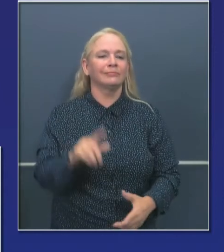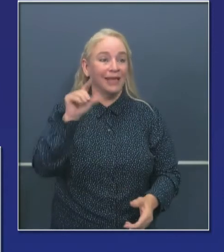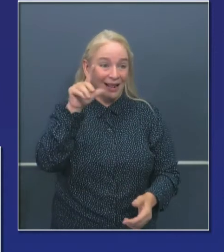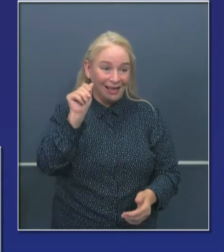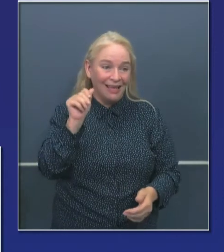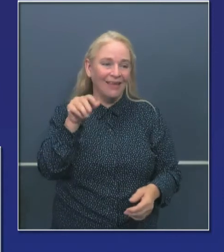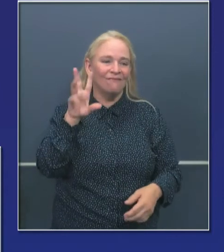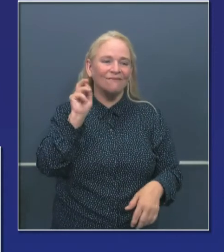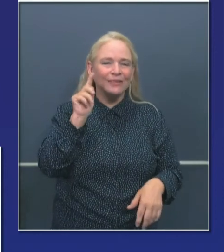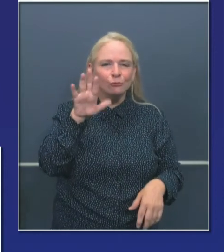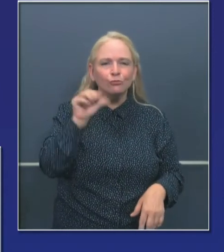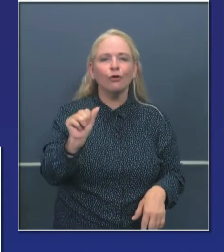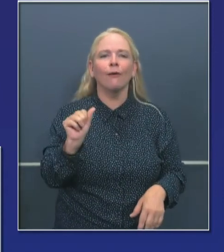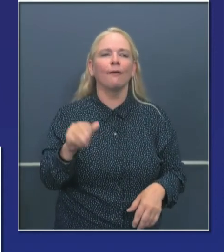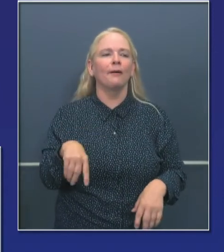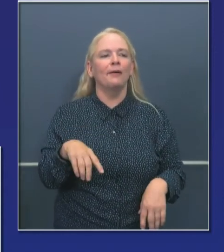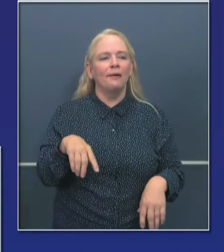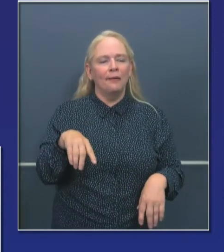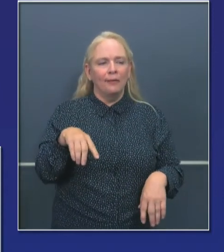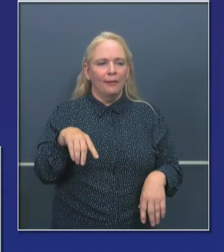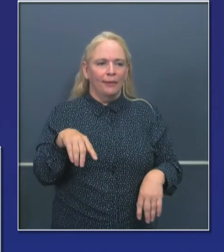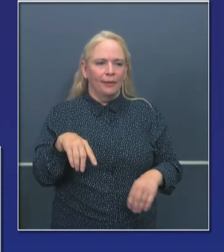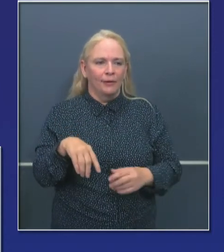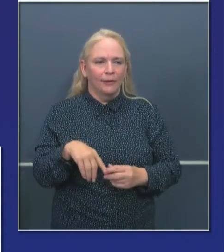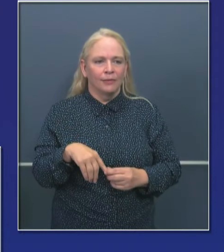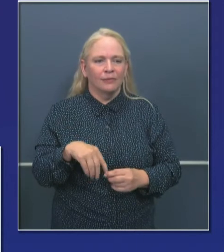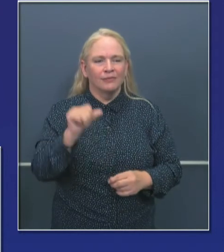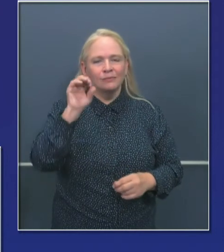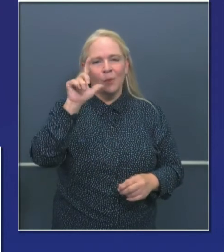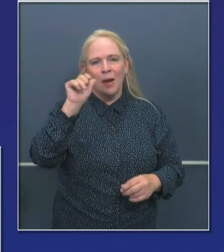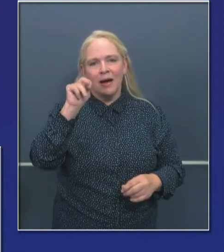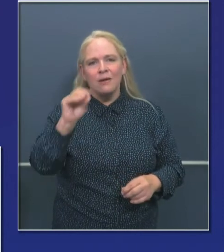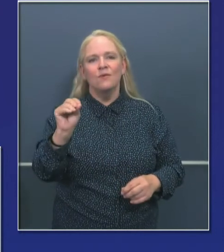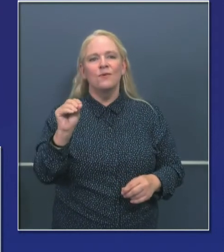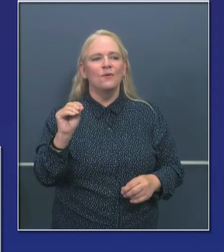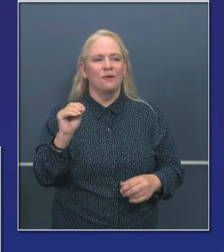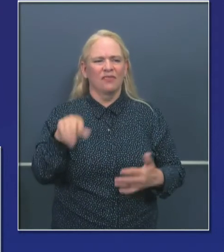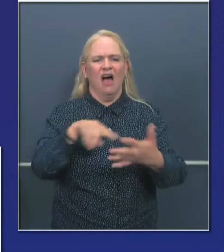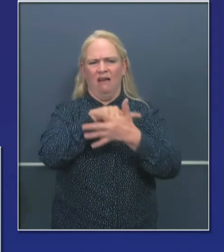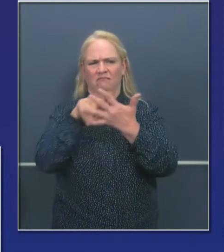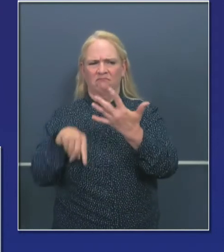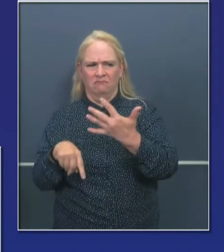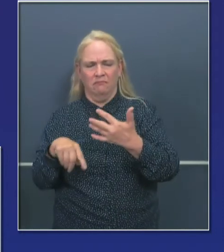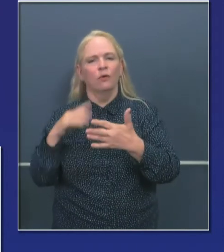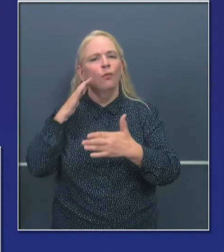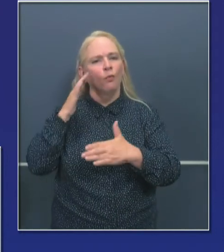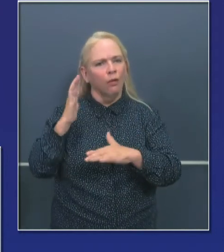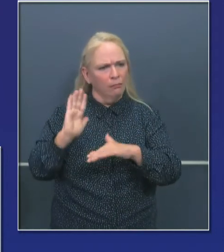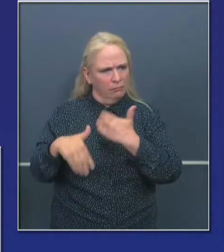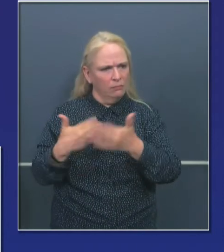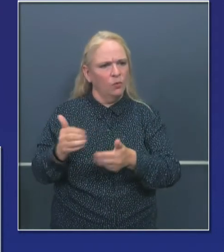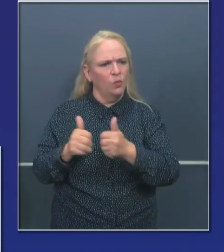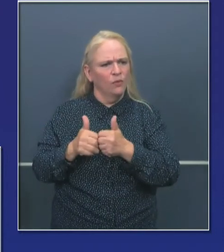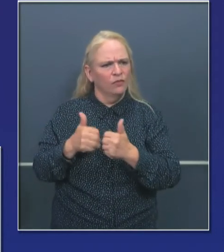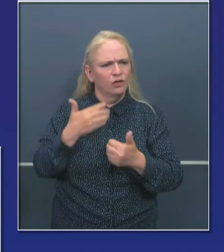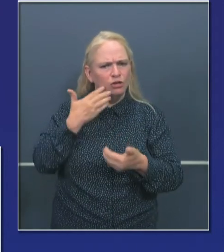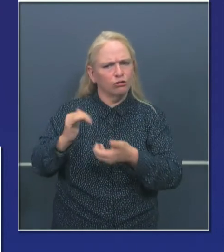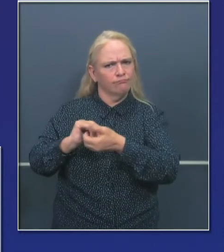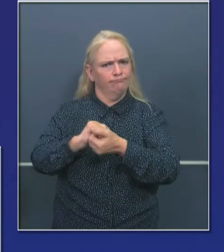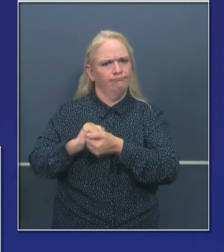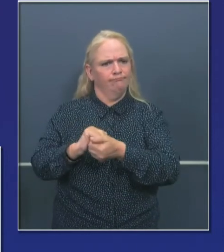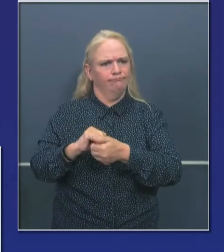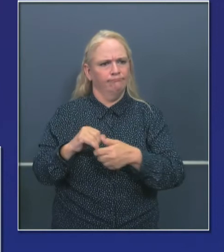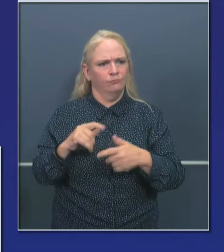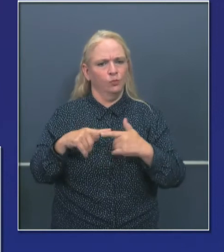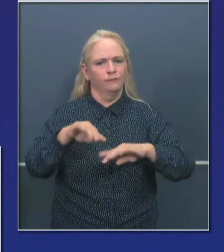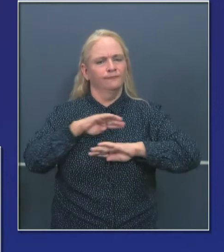talked about Imperial County and how they moved their credit in partnership, the spirit of partnership, to meet this moment